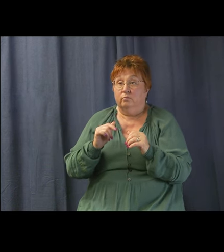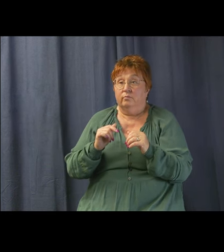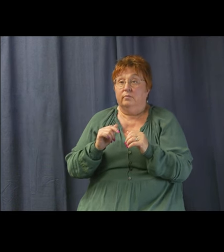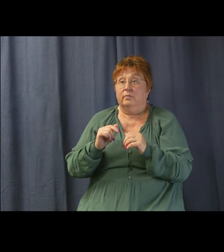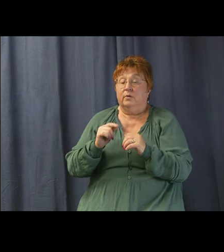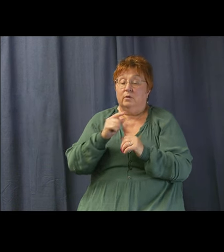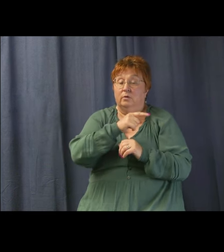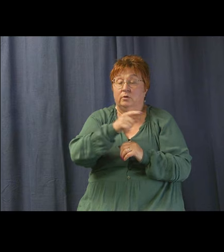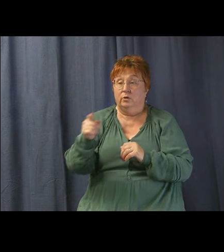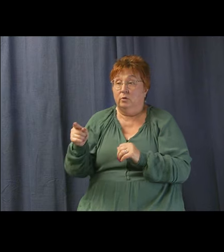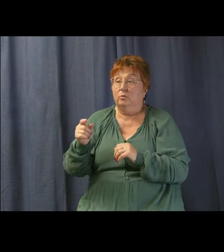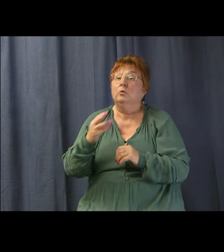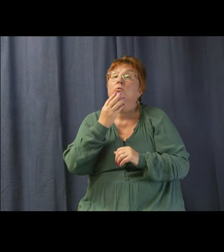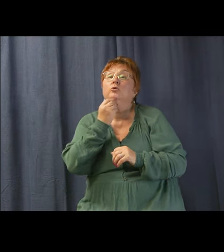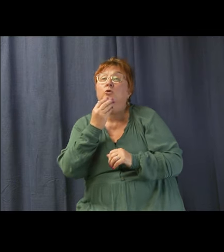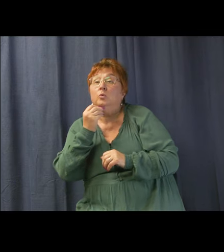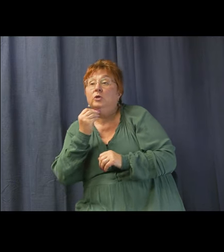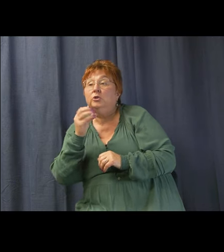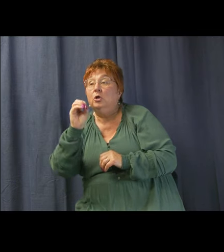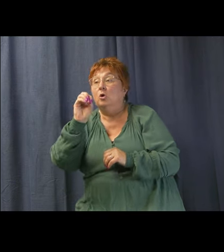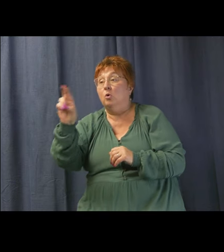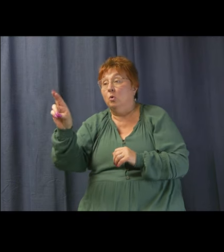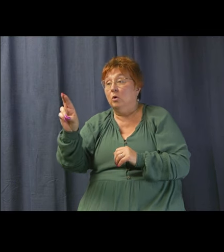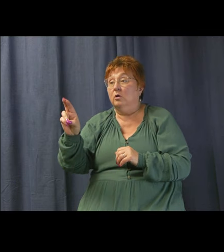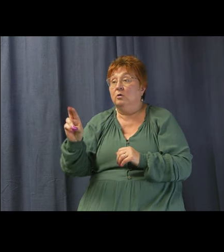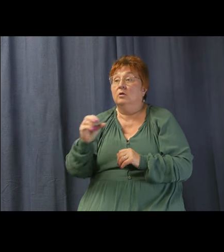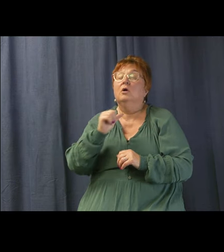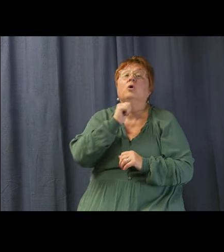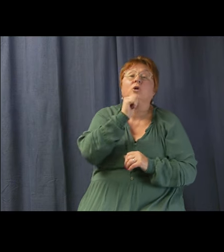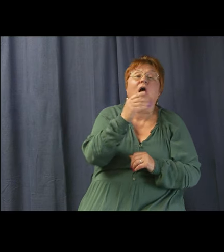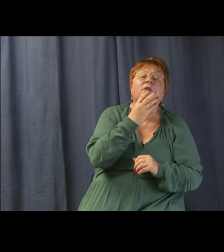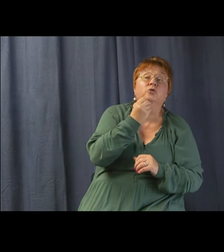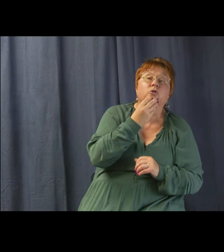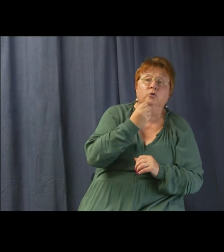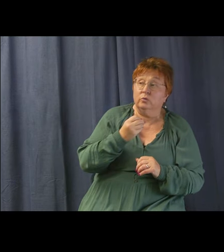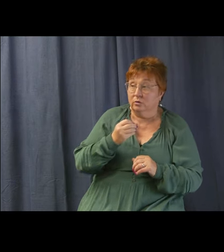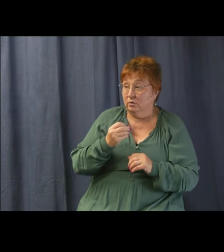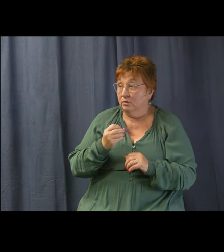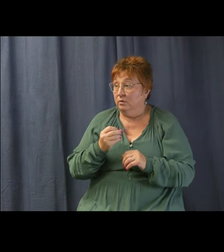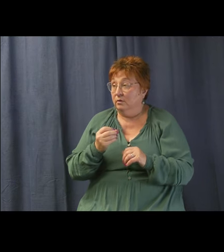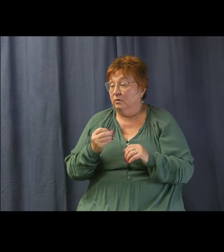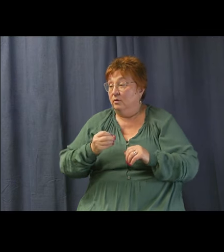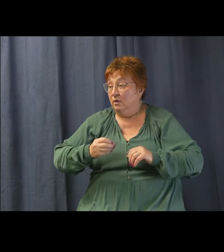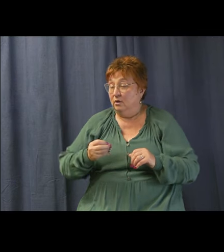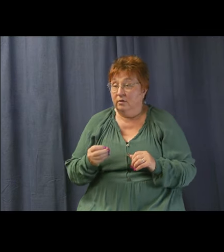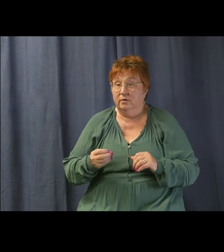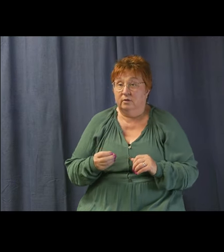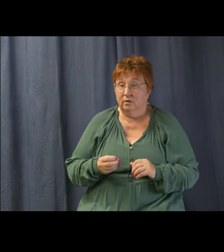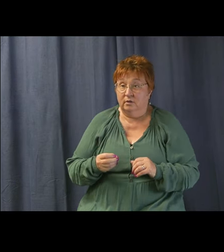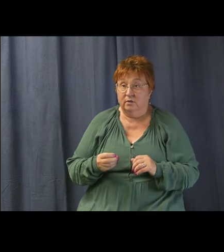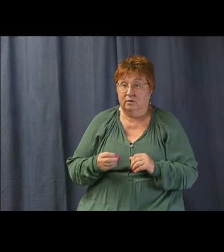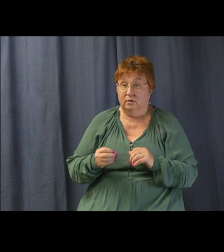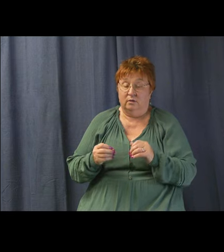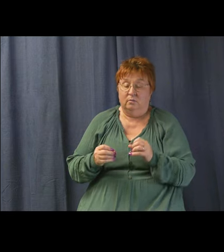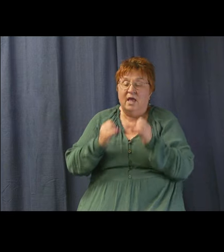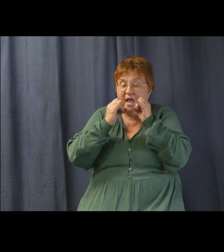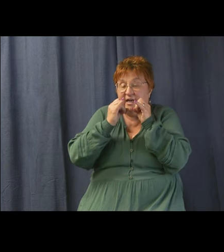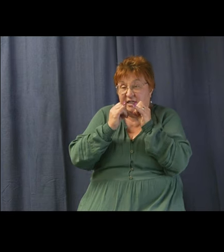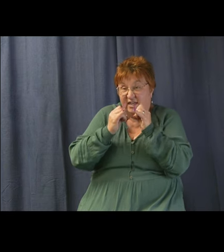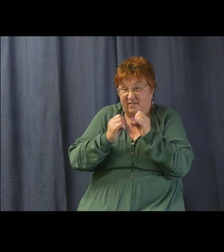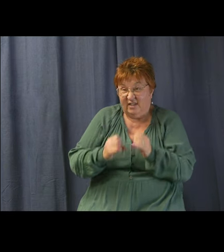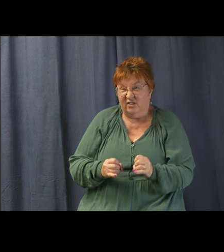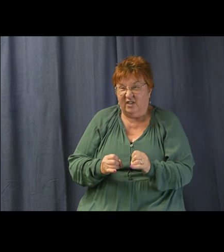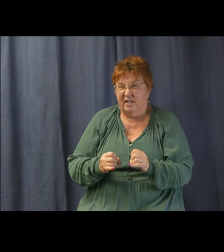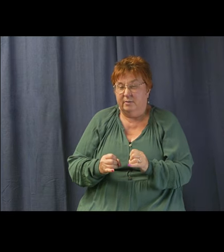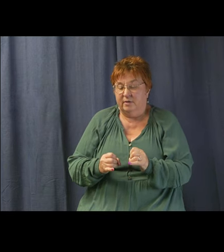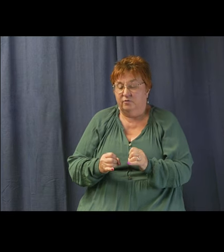Jewish. So who is he talking to? Yeshua. It's not the Jewish people themselves. This is an individual. He,